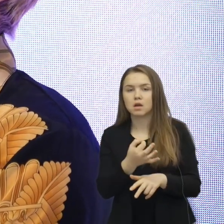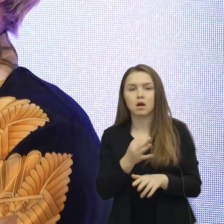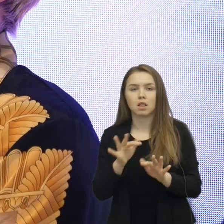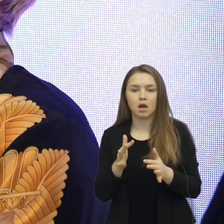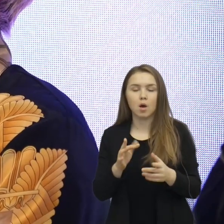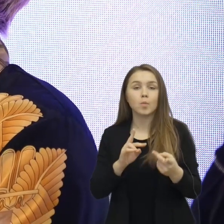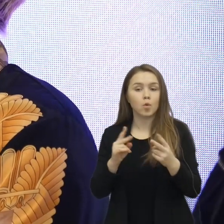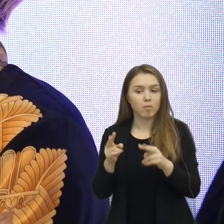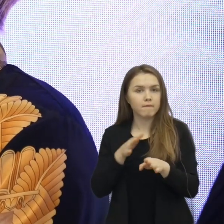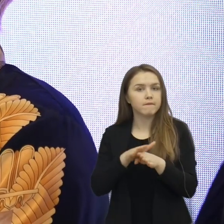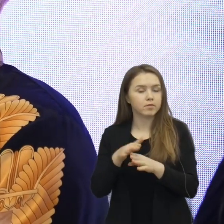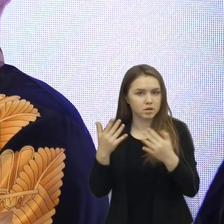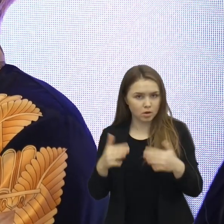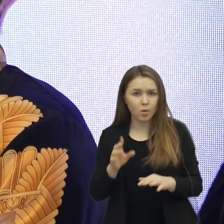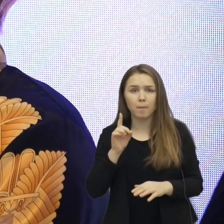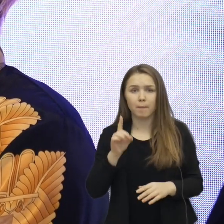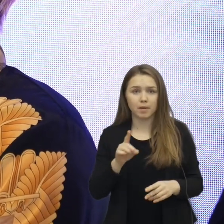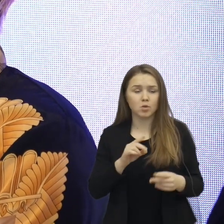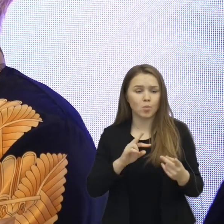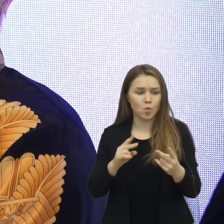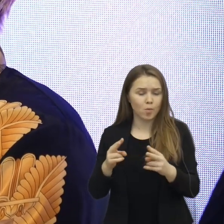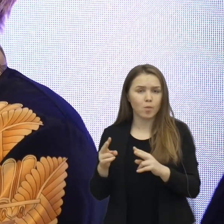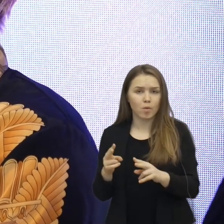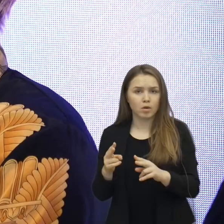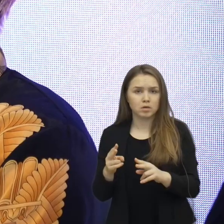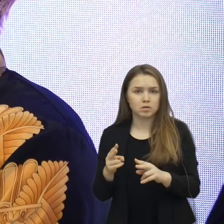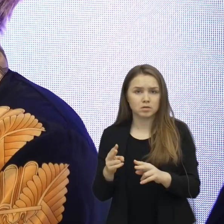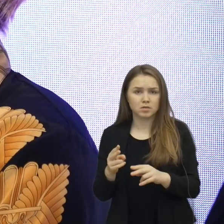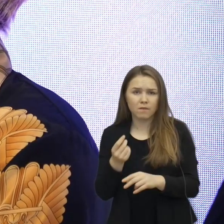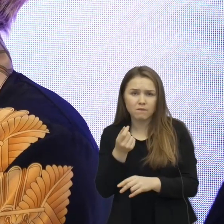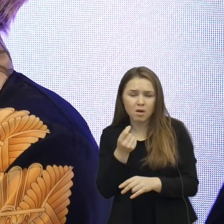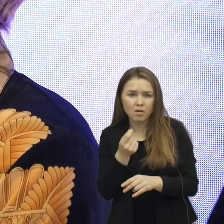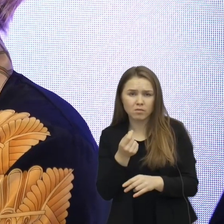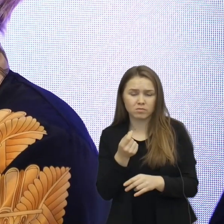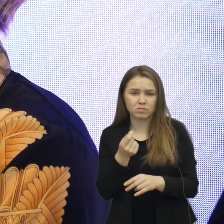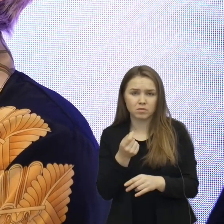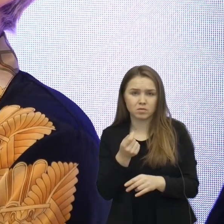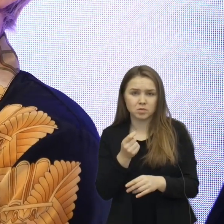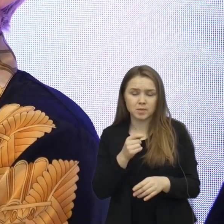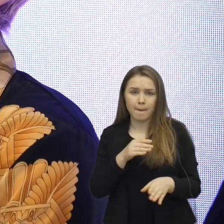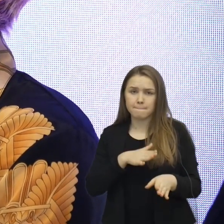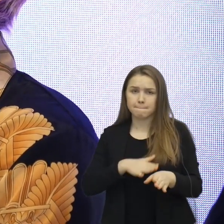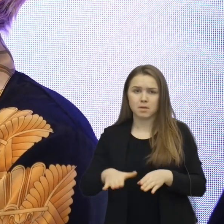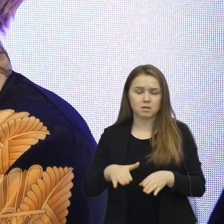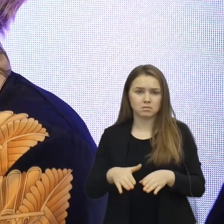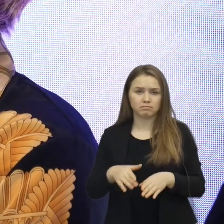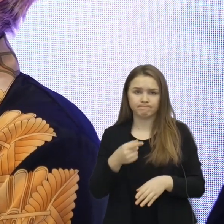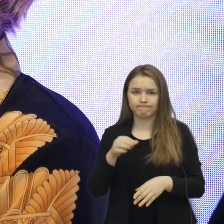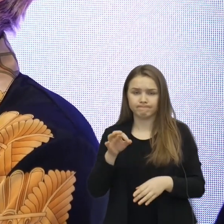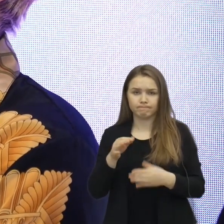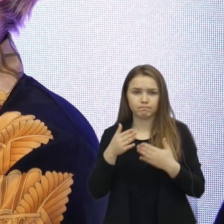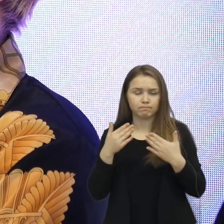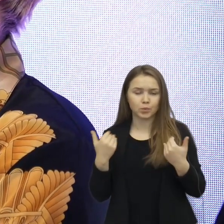go and get your diagnosis elsewhere, but all the doctors are scared of the governing bodies, and nobody dares to take a